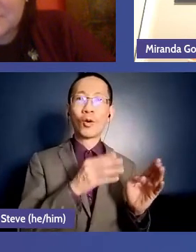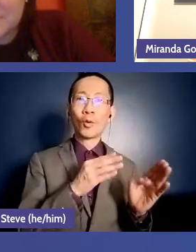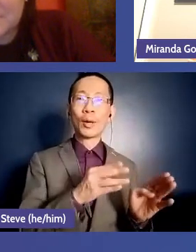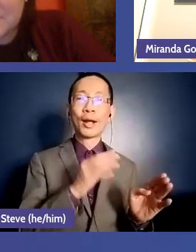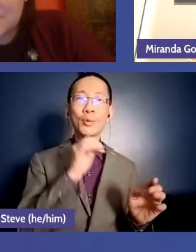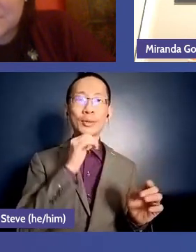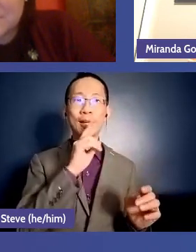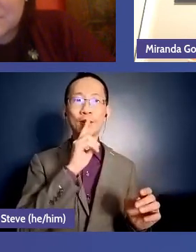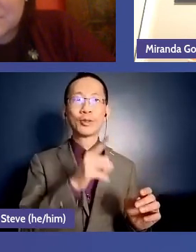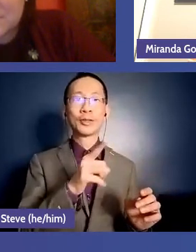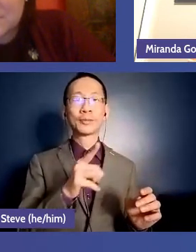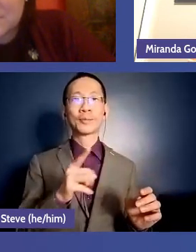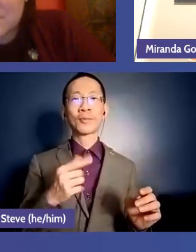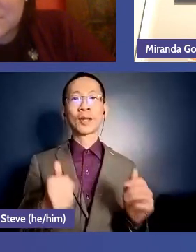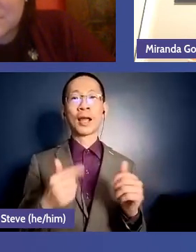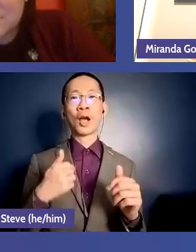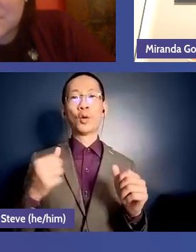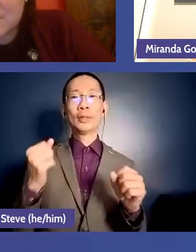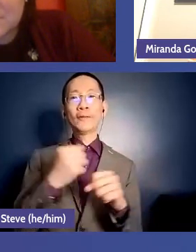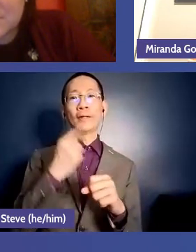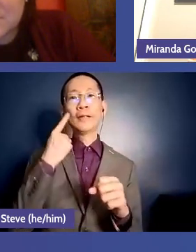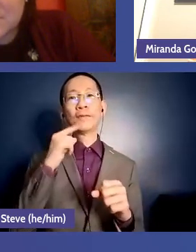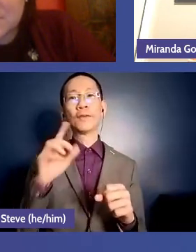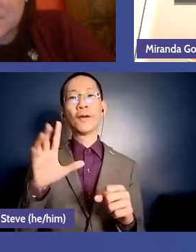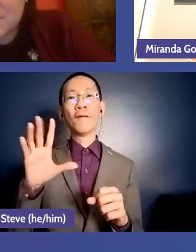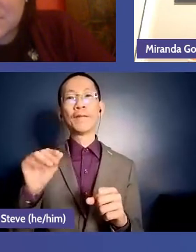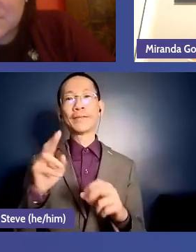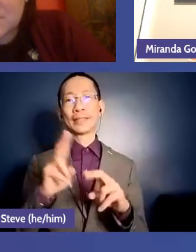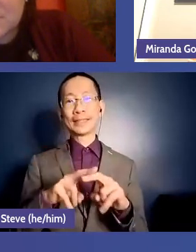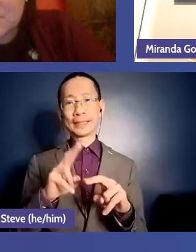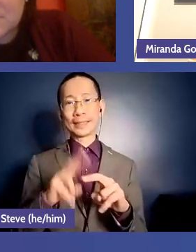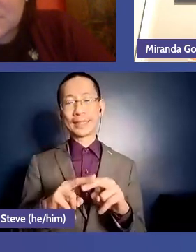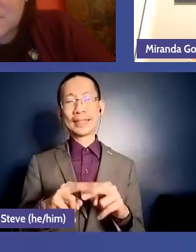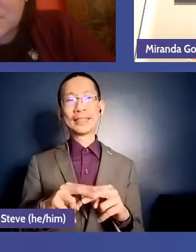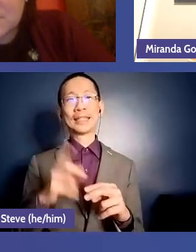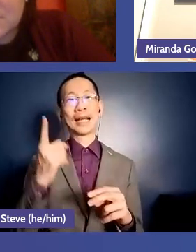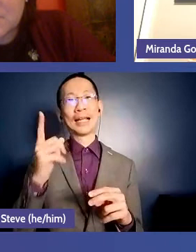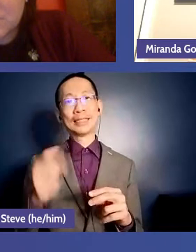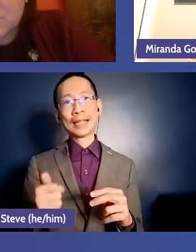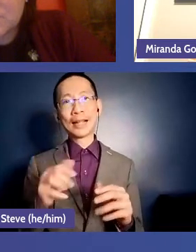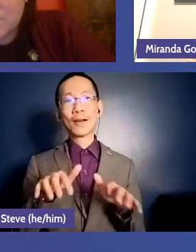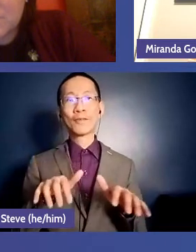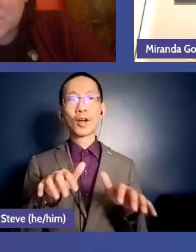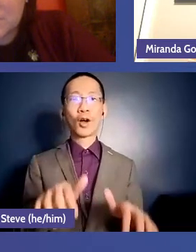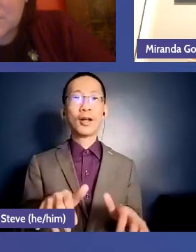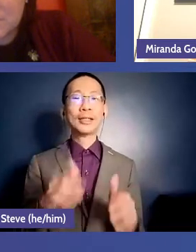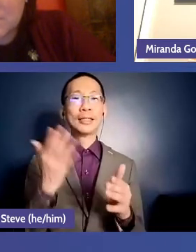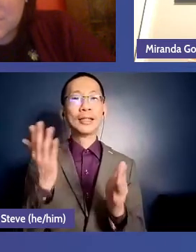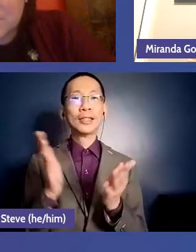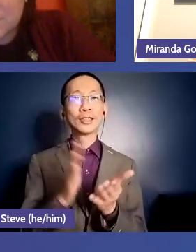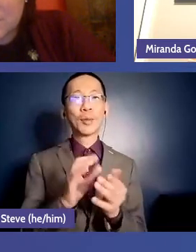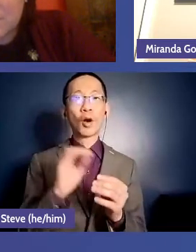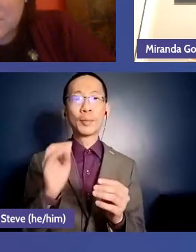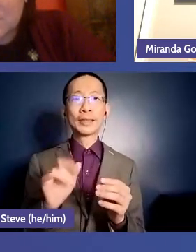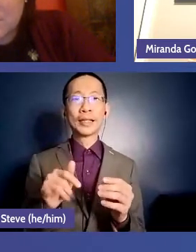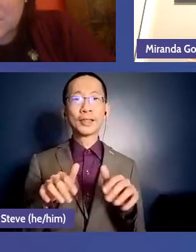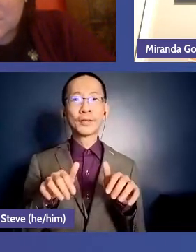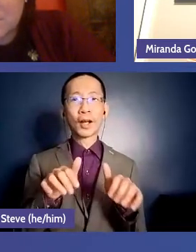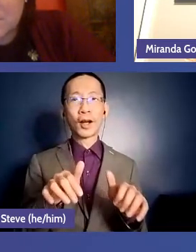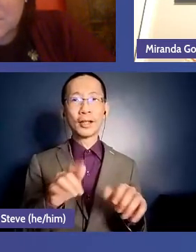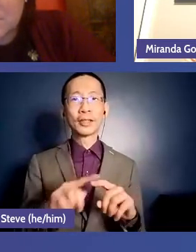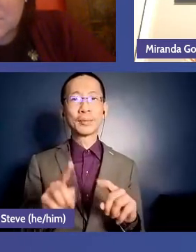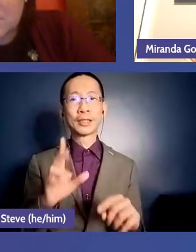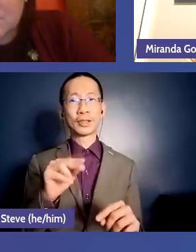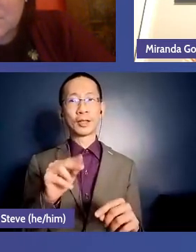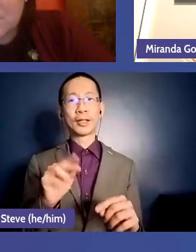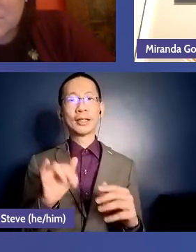untrue. Oh, I was fighting for 50 seats, a tenth of the audience, you know, a small percentage of the audience. So where it's like, oh no, it's